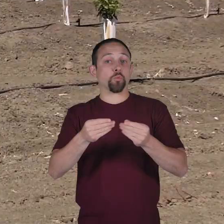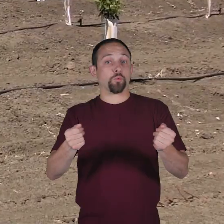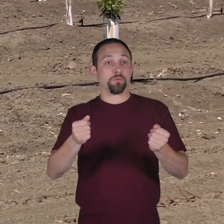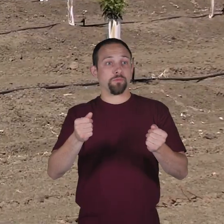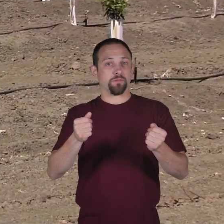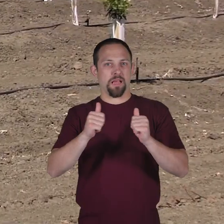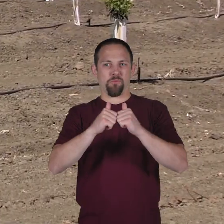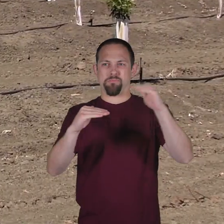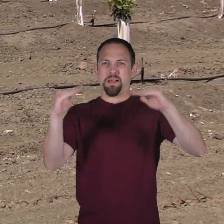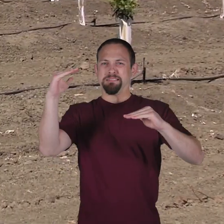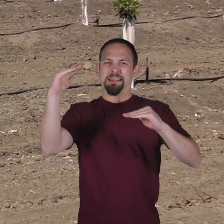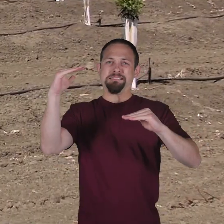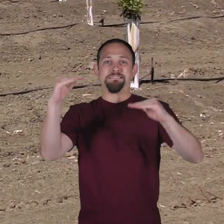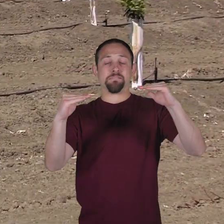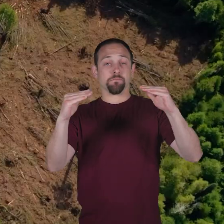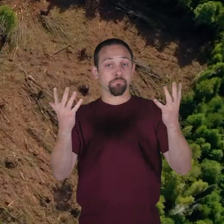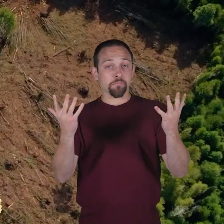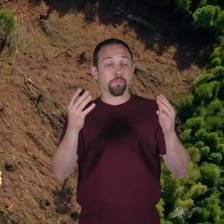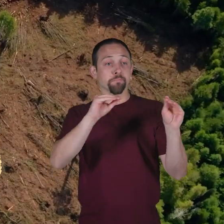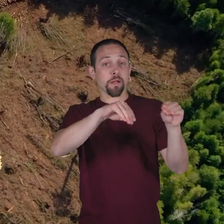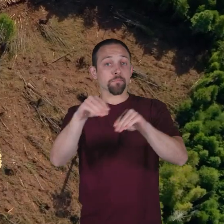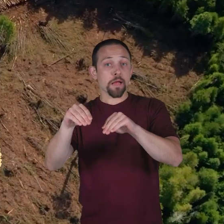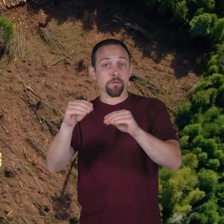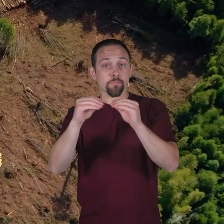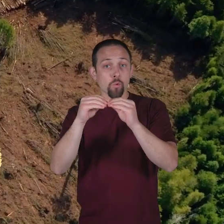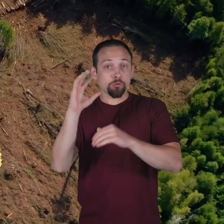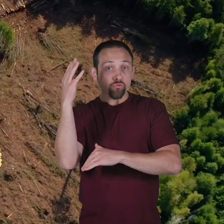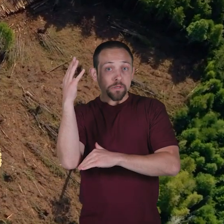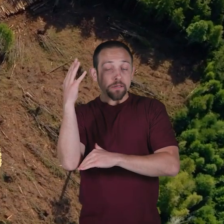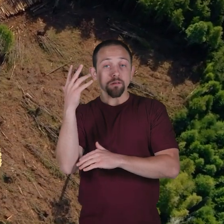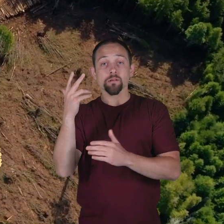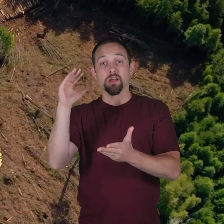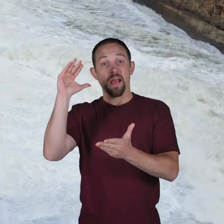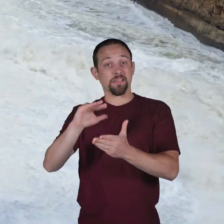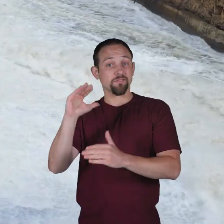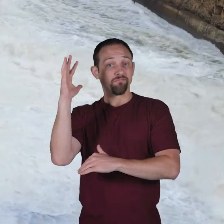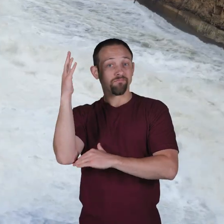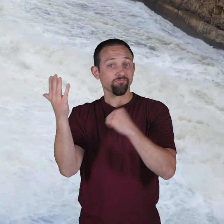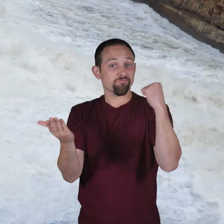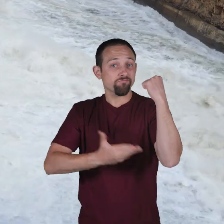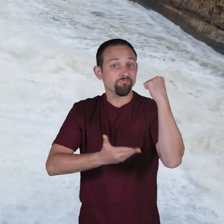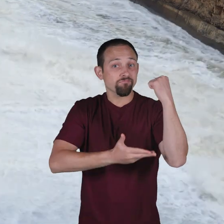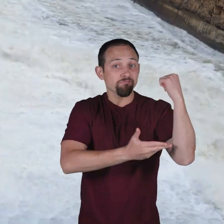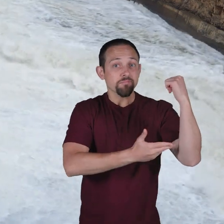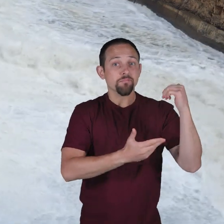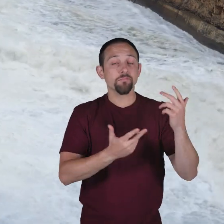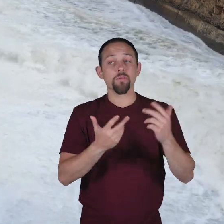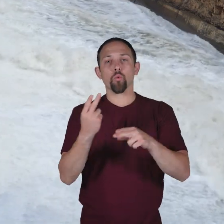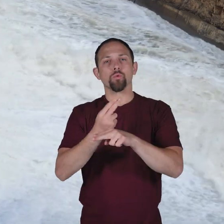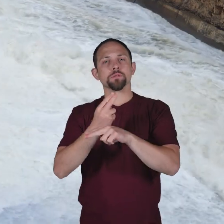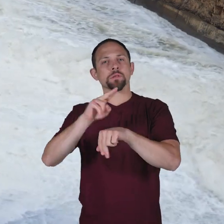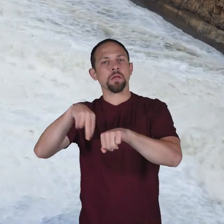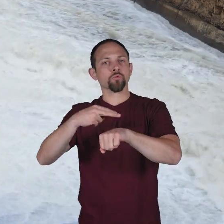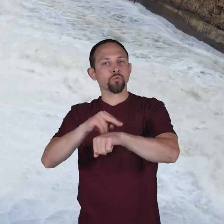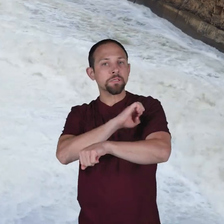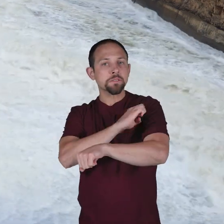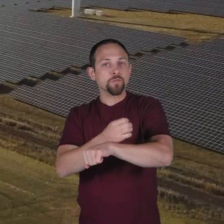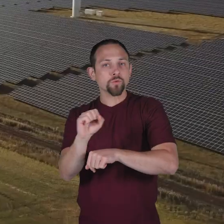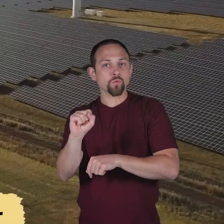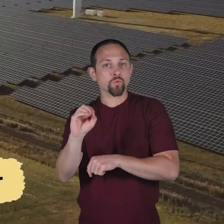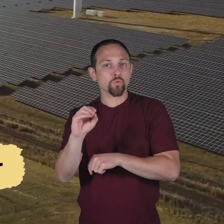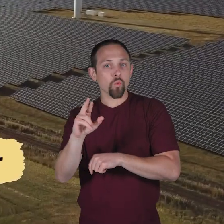planting more trees less deforestation and the use of natural energy sources